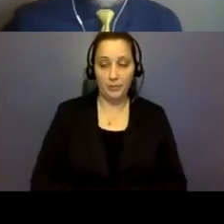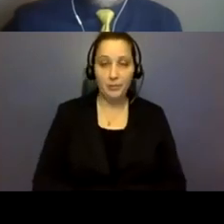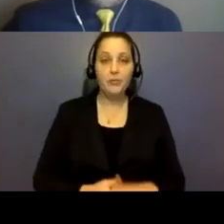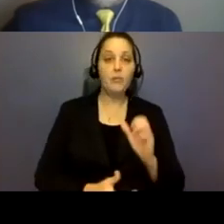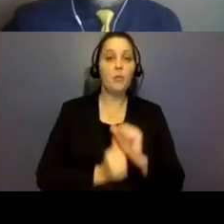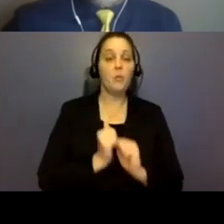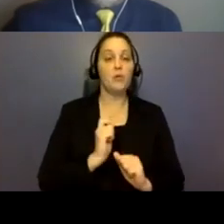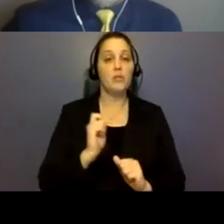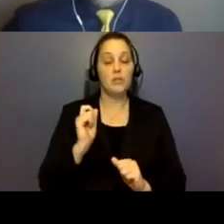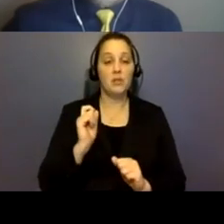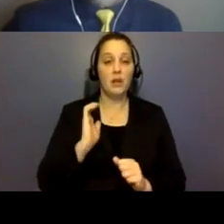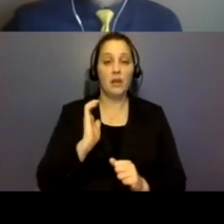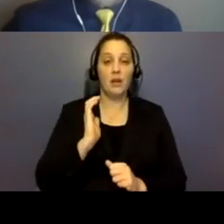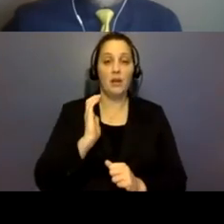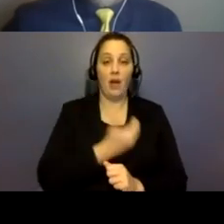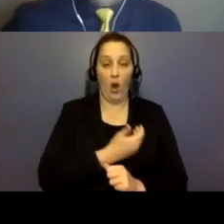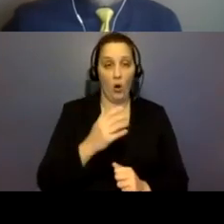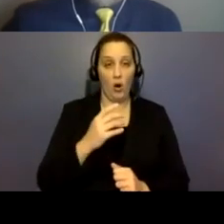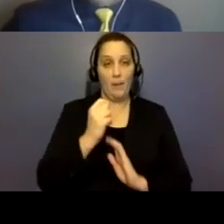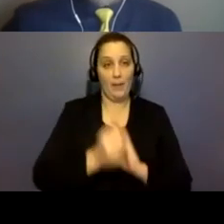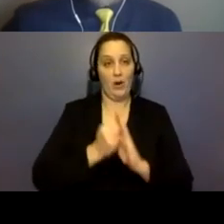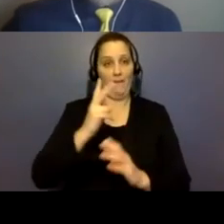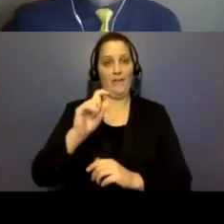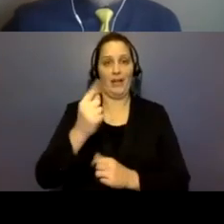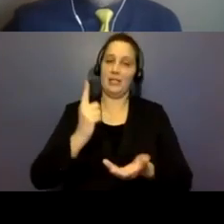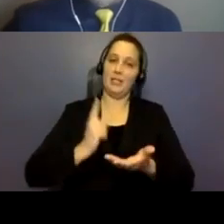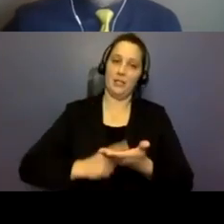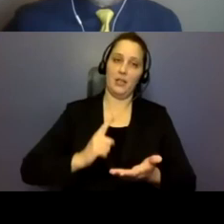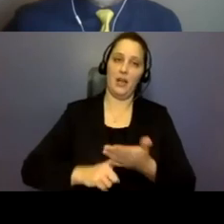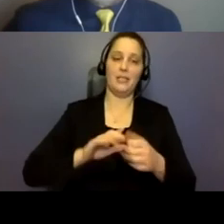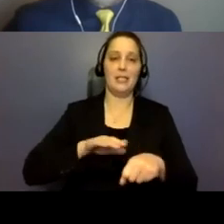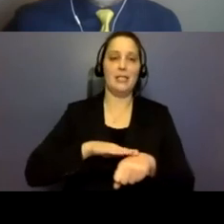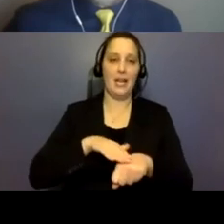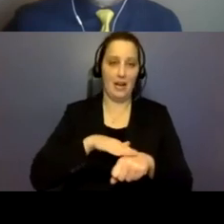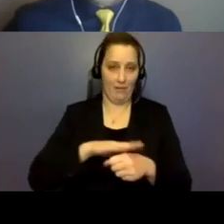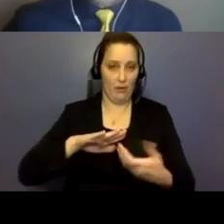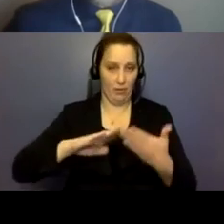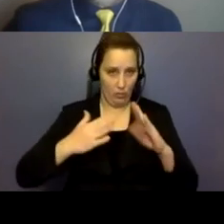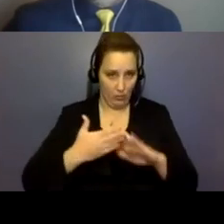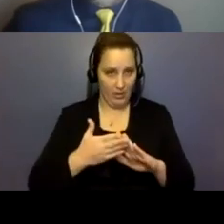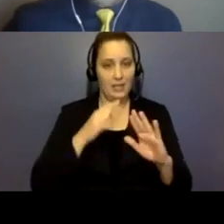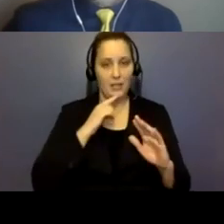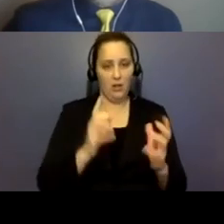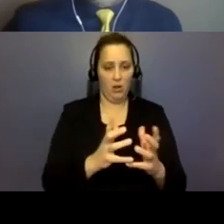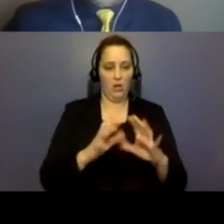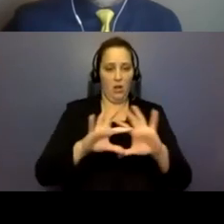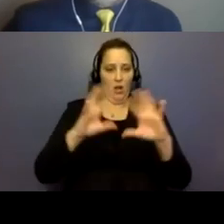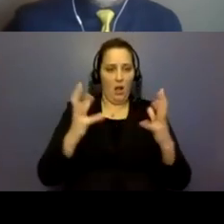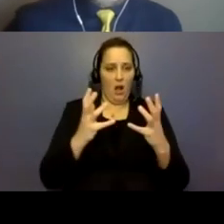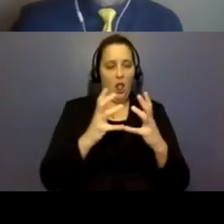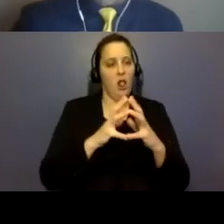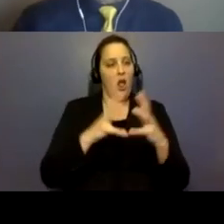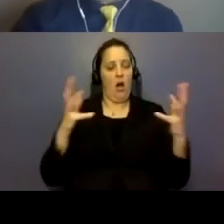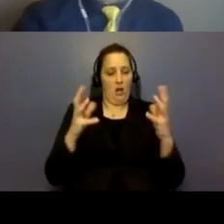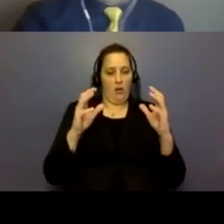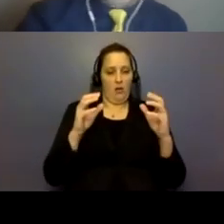the periodicals that talk about the Native American community say that there is a large